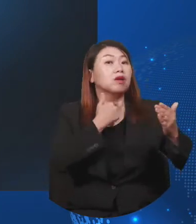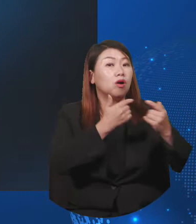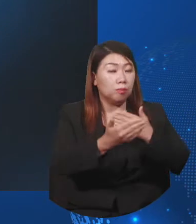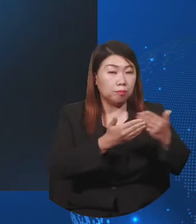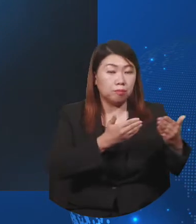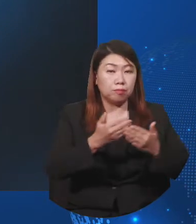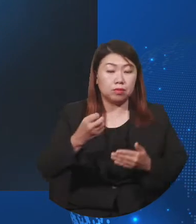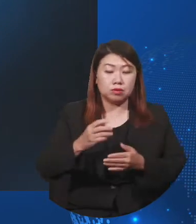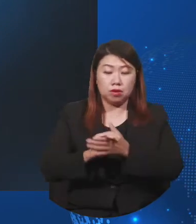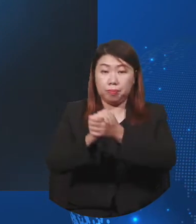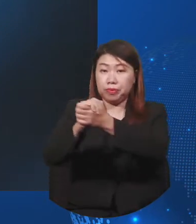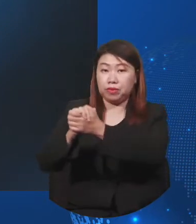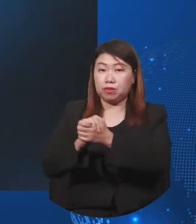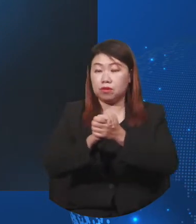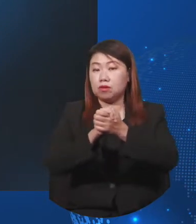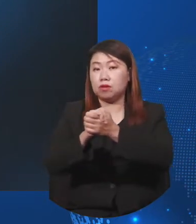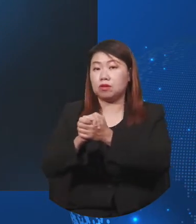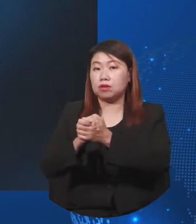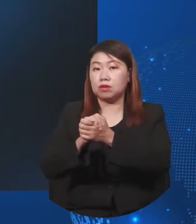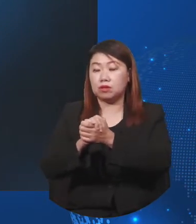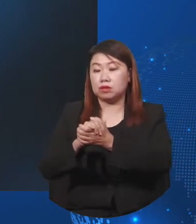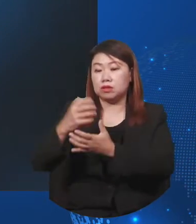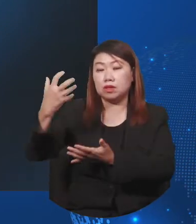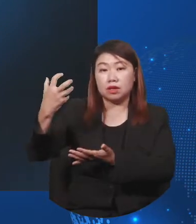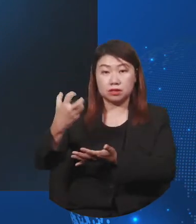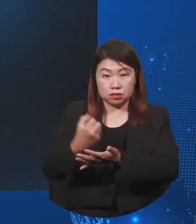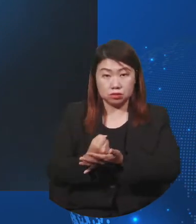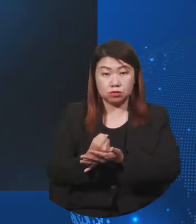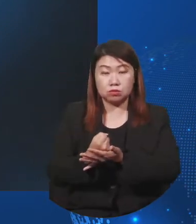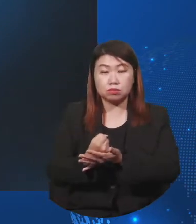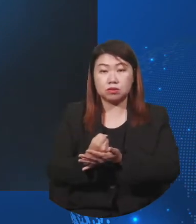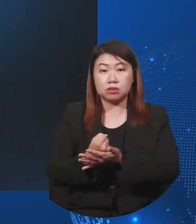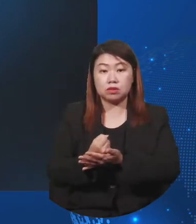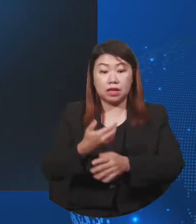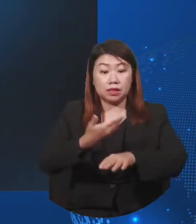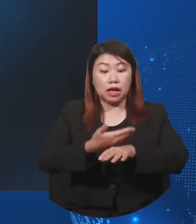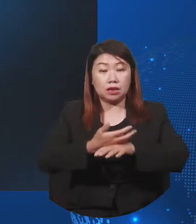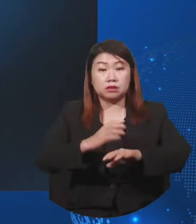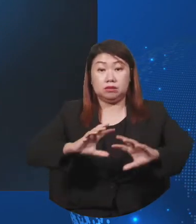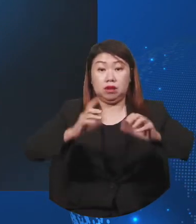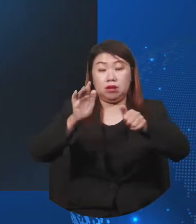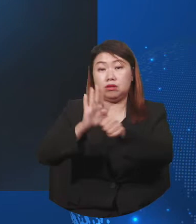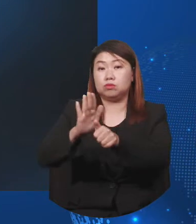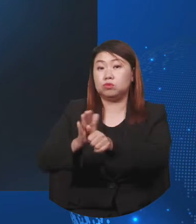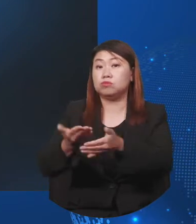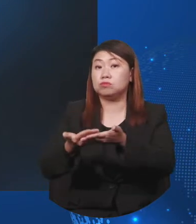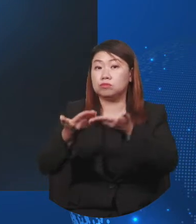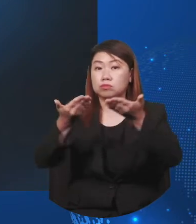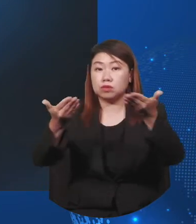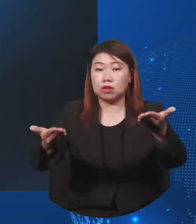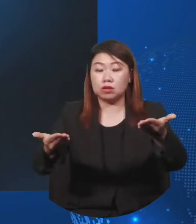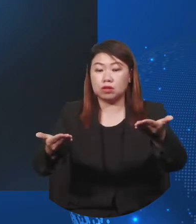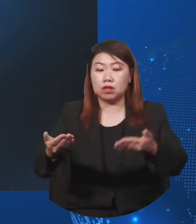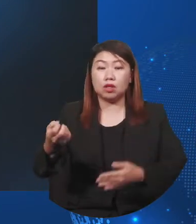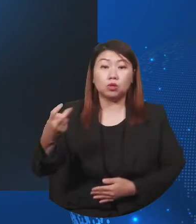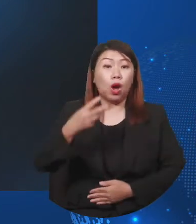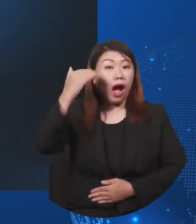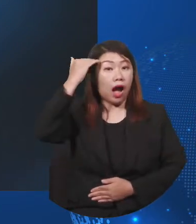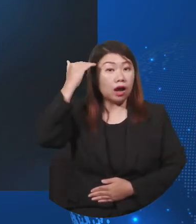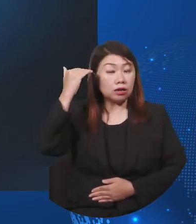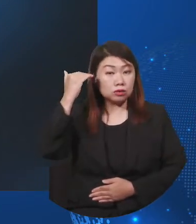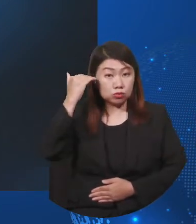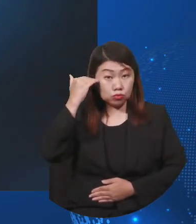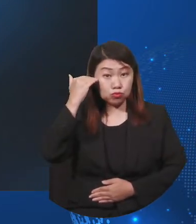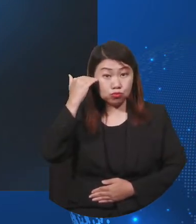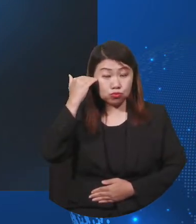easily adaptable to other developing contexts. Republic of Korea, in this regard, also has been a champion in recent